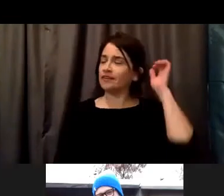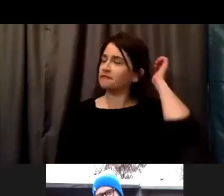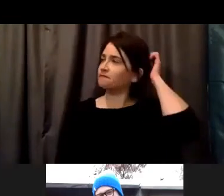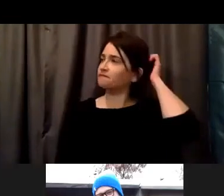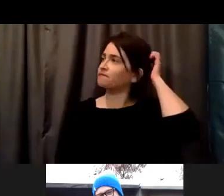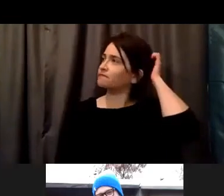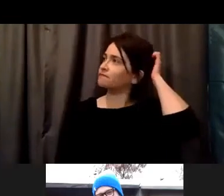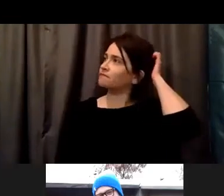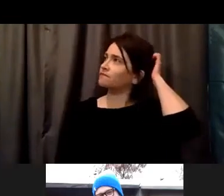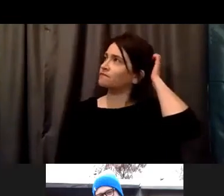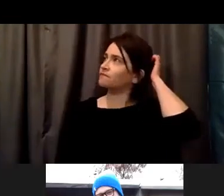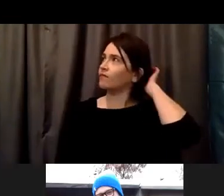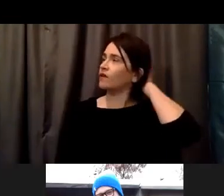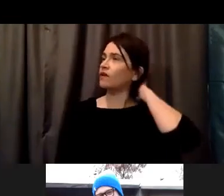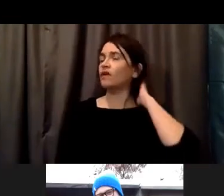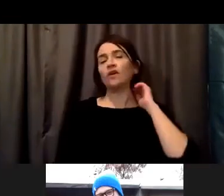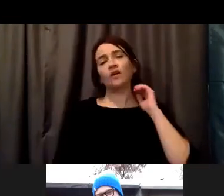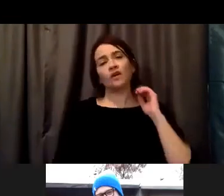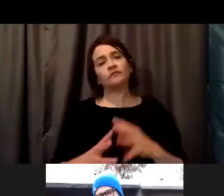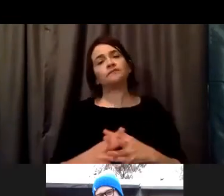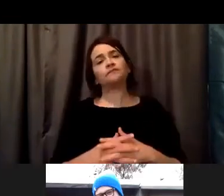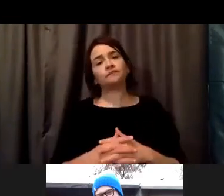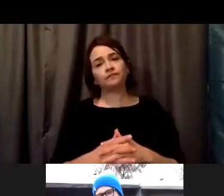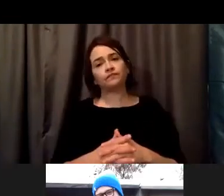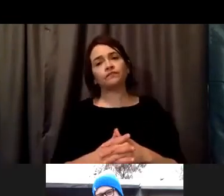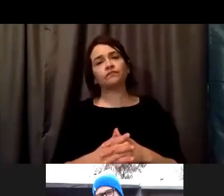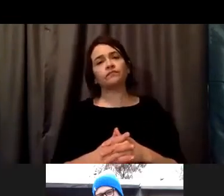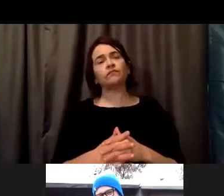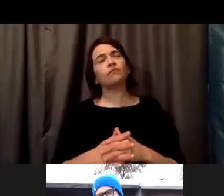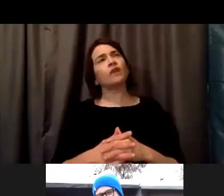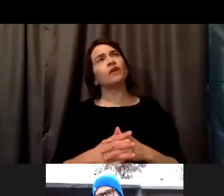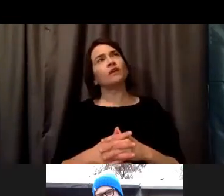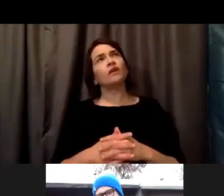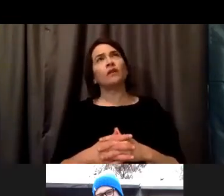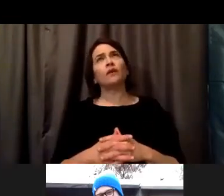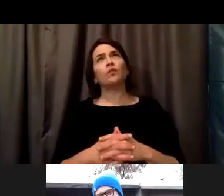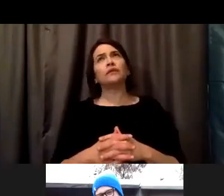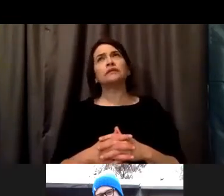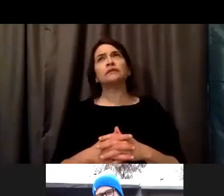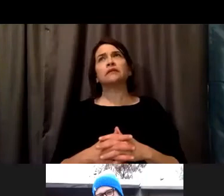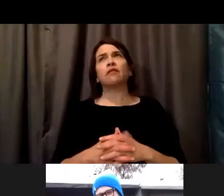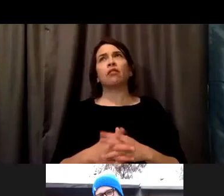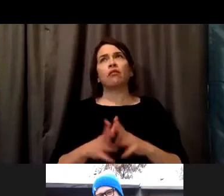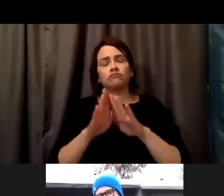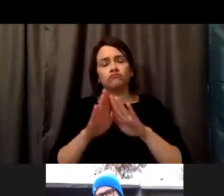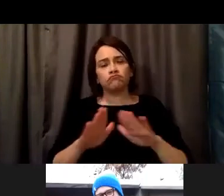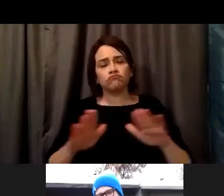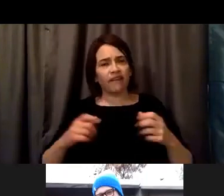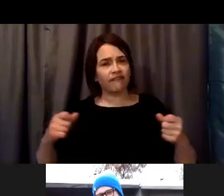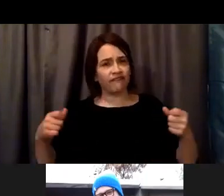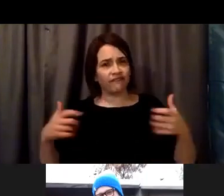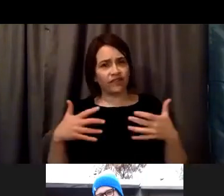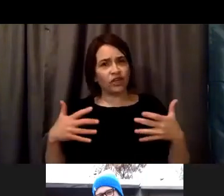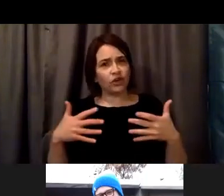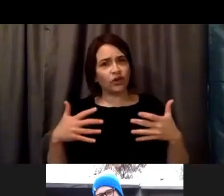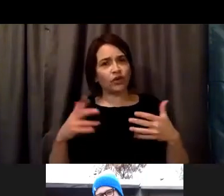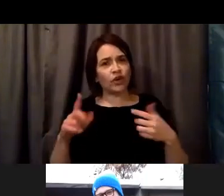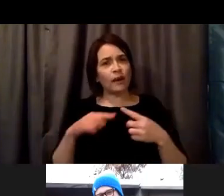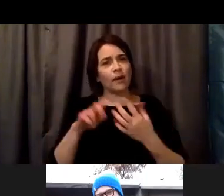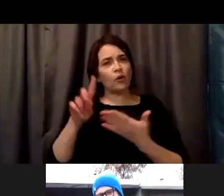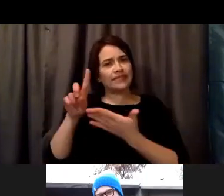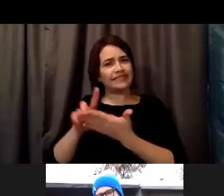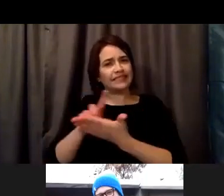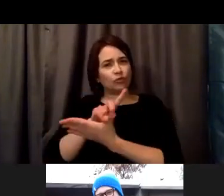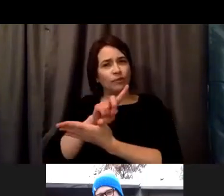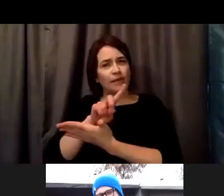There were still silent fear and not discrimination. I don't always use the word discrimination